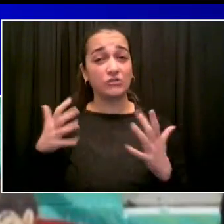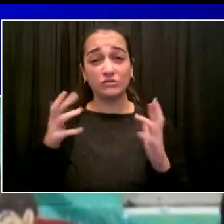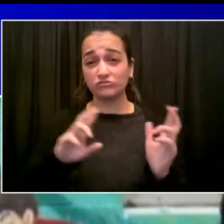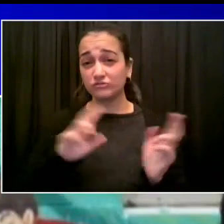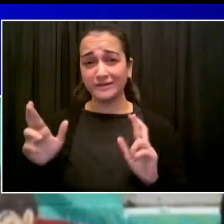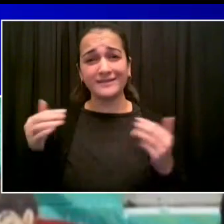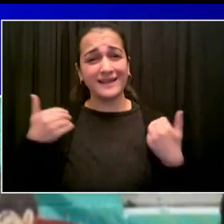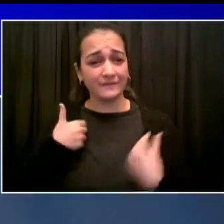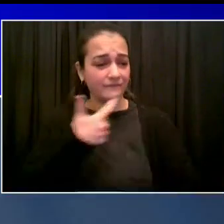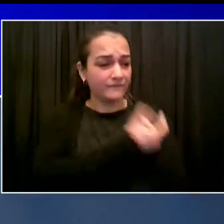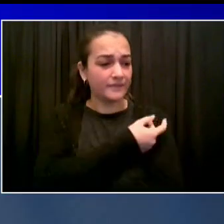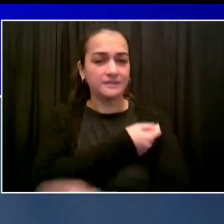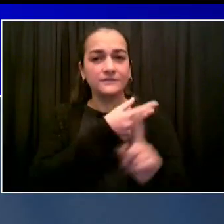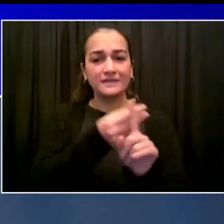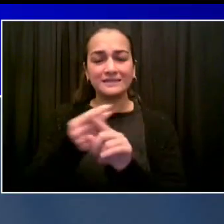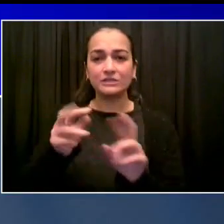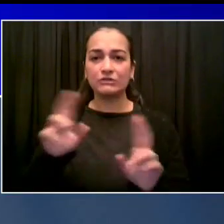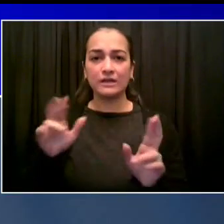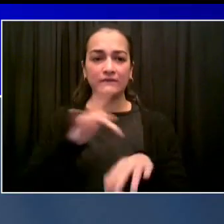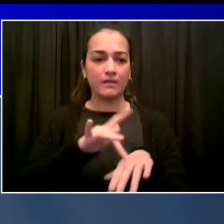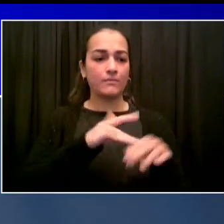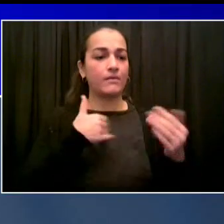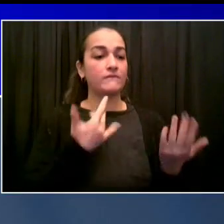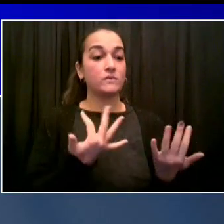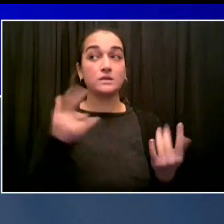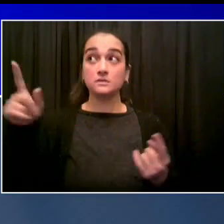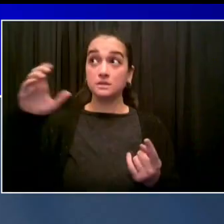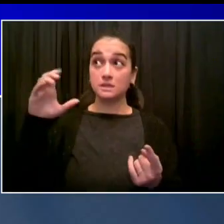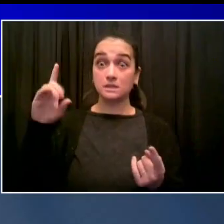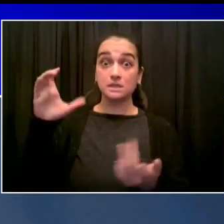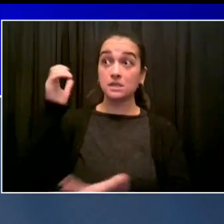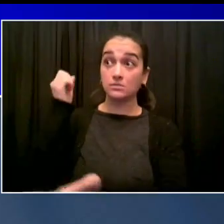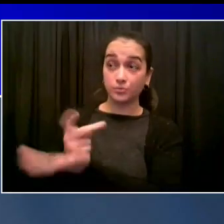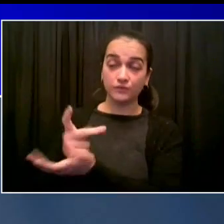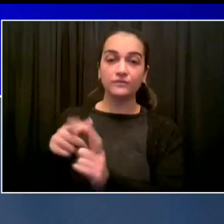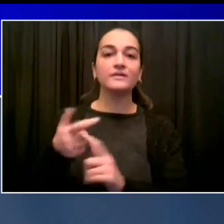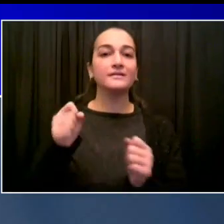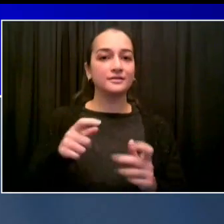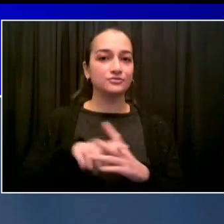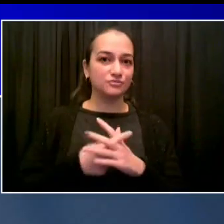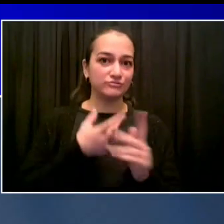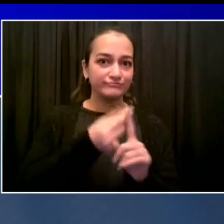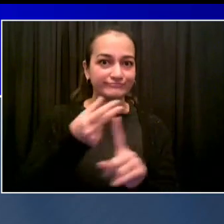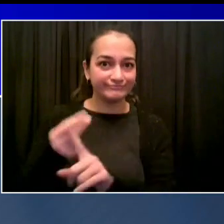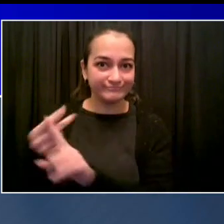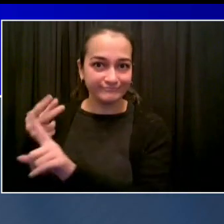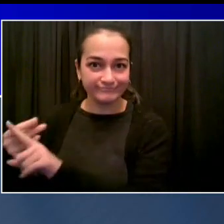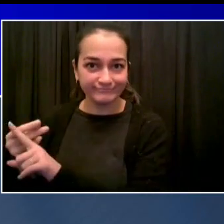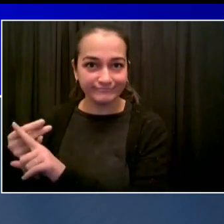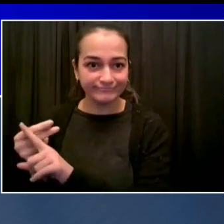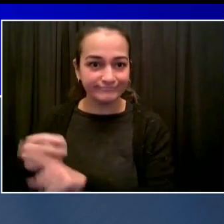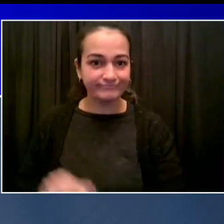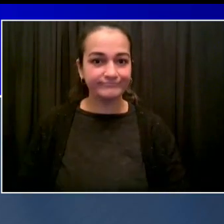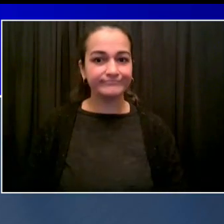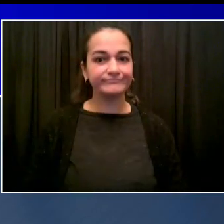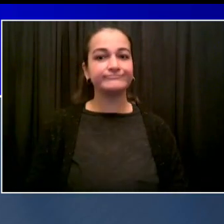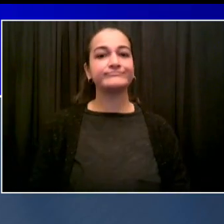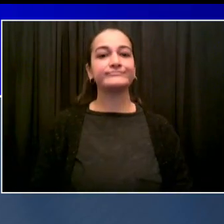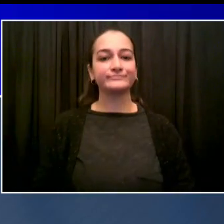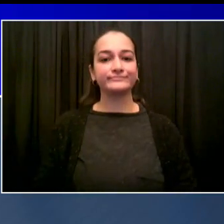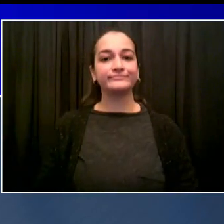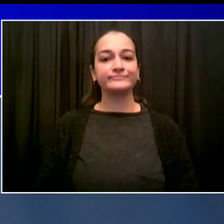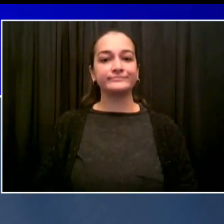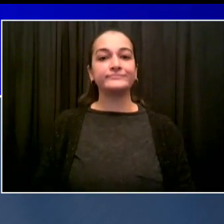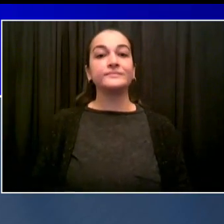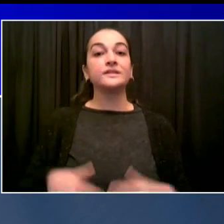the CDC guidance, vaccination for the youngest New Yorkers, 5 to 11, will be available at the city-run sites within